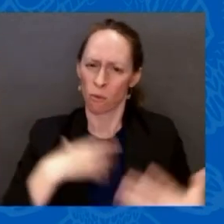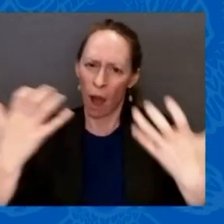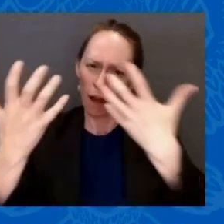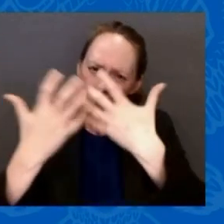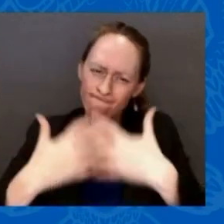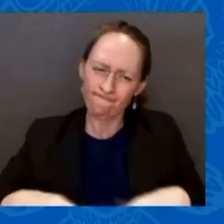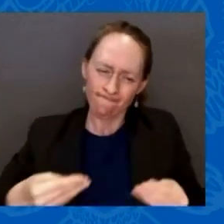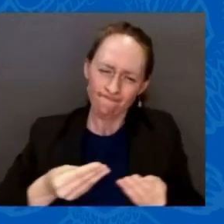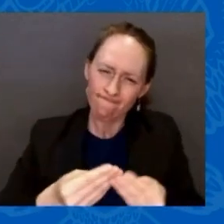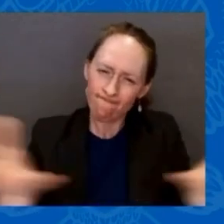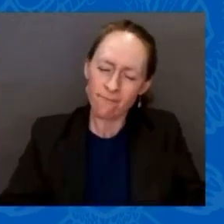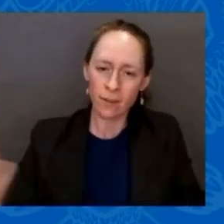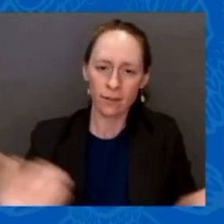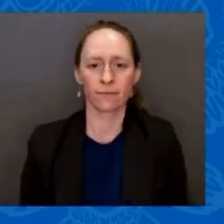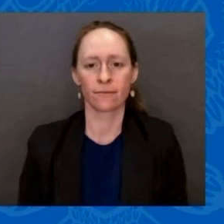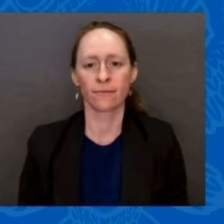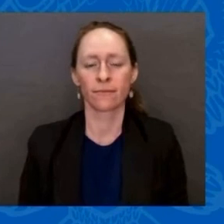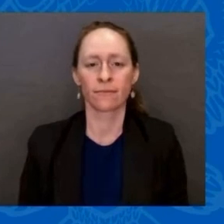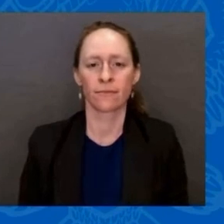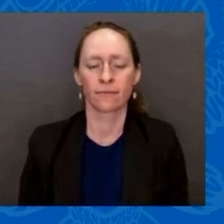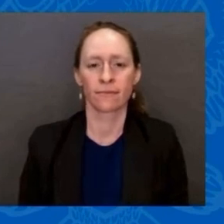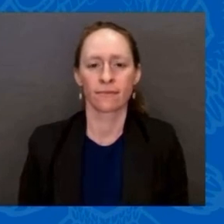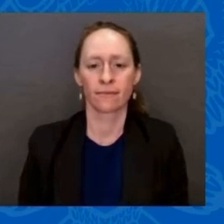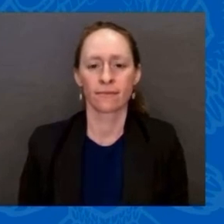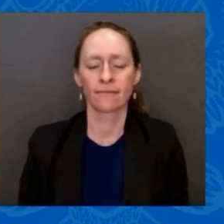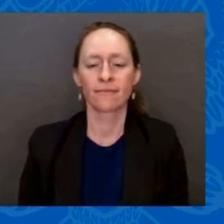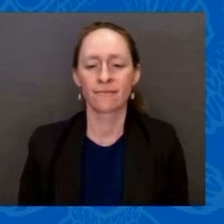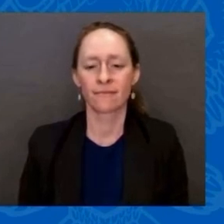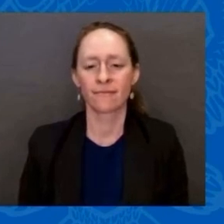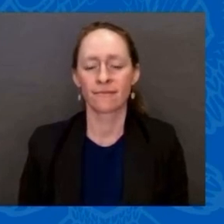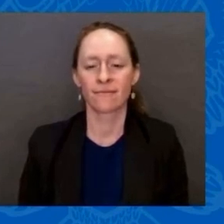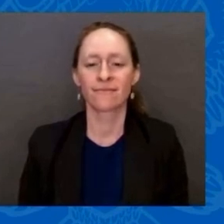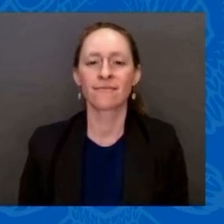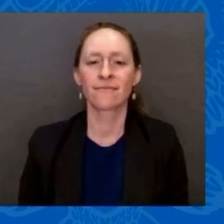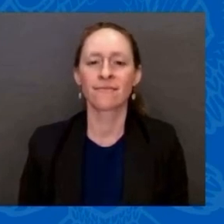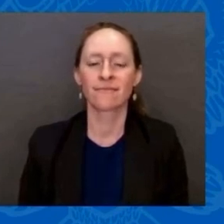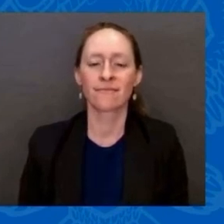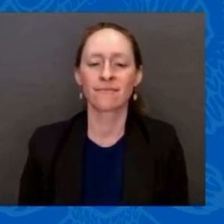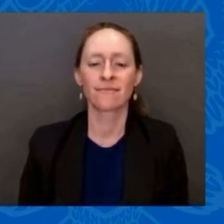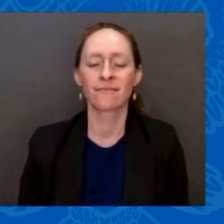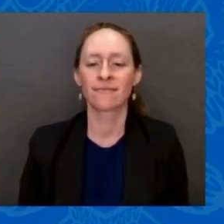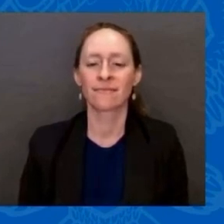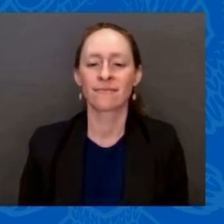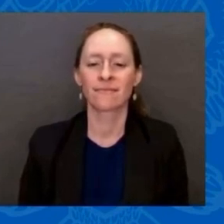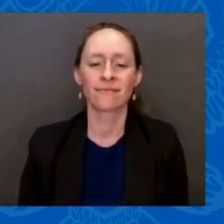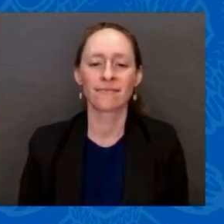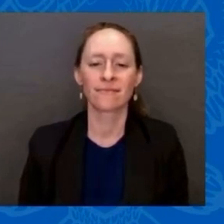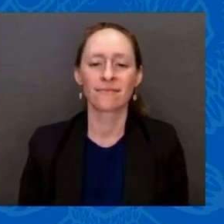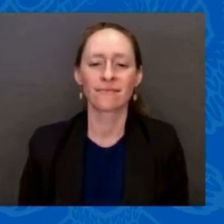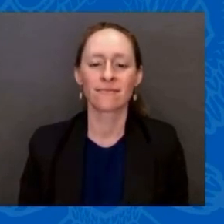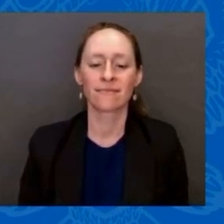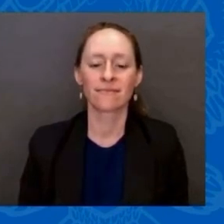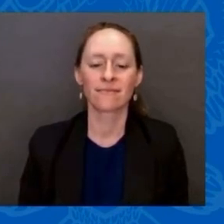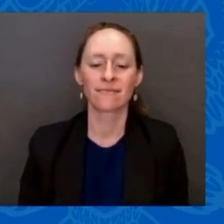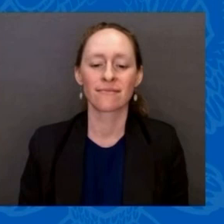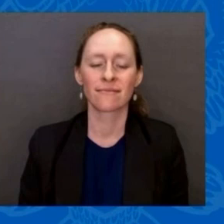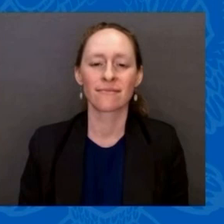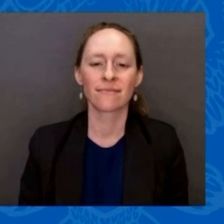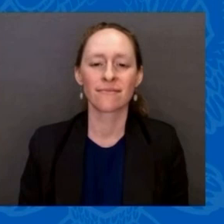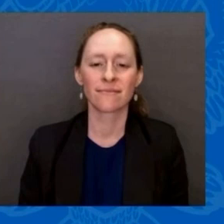it's bringing along some converts. People strenuously opposed voting against it when we had this going